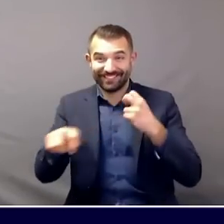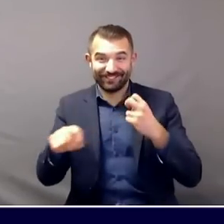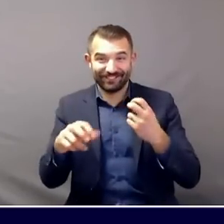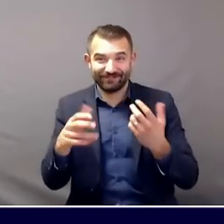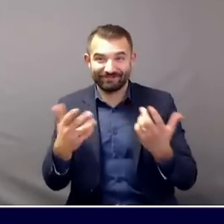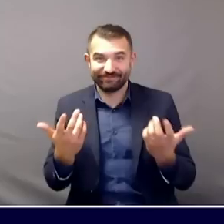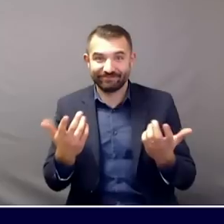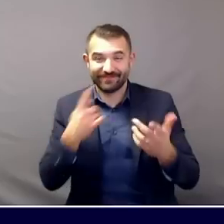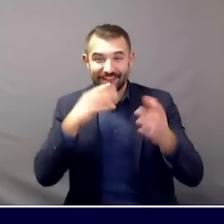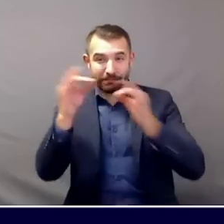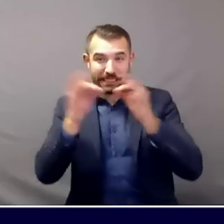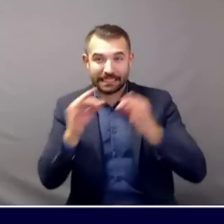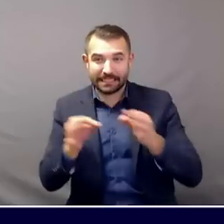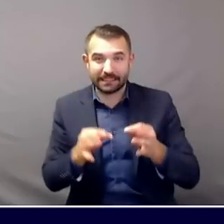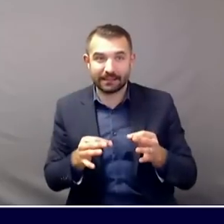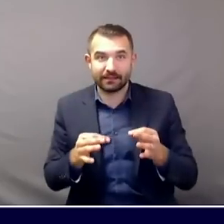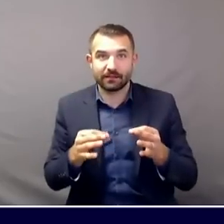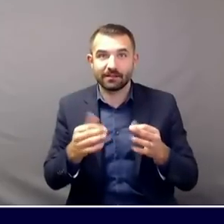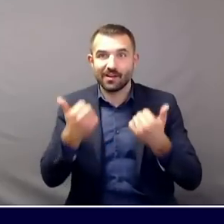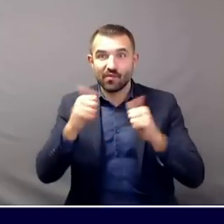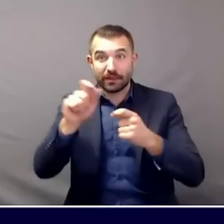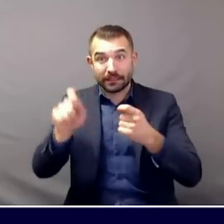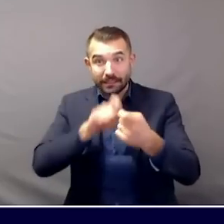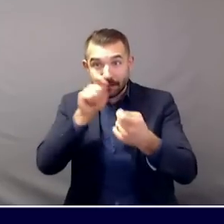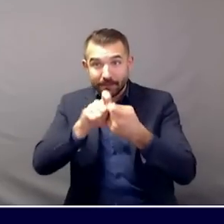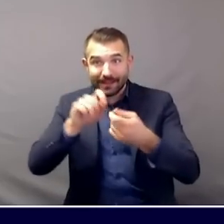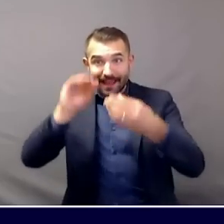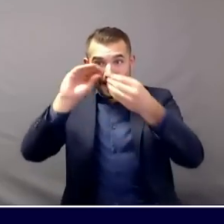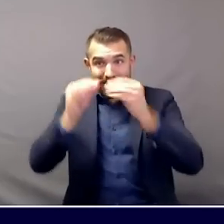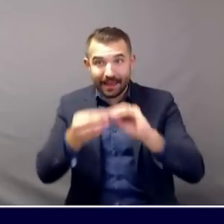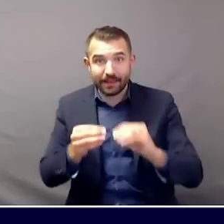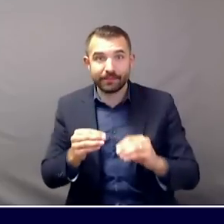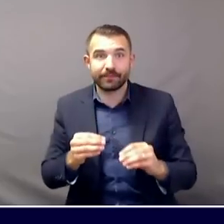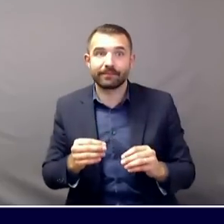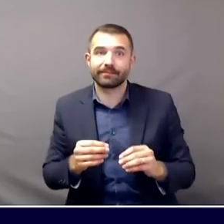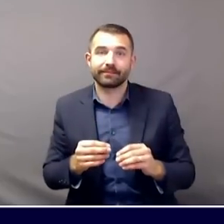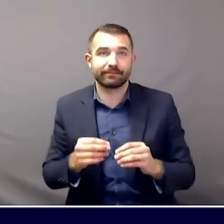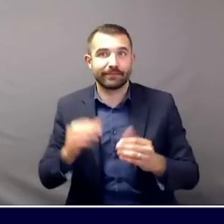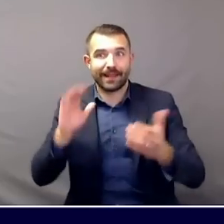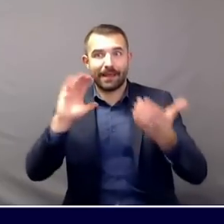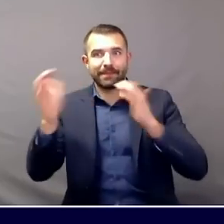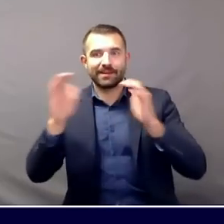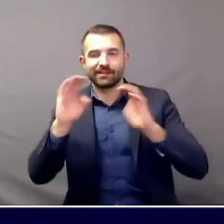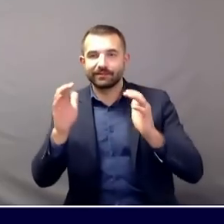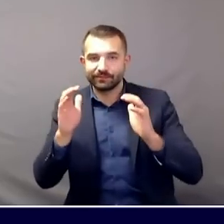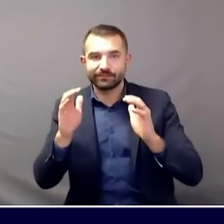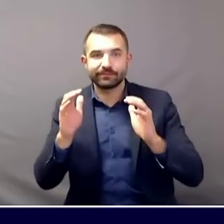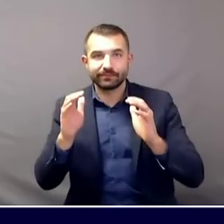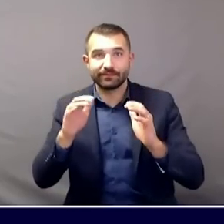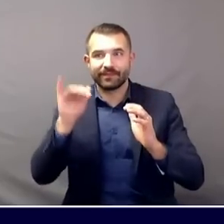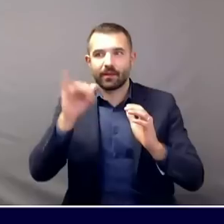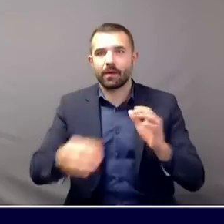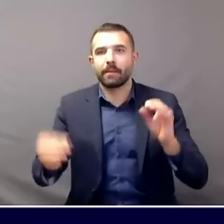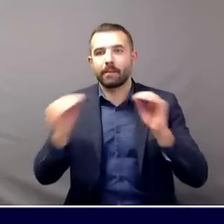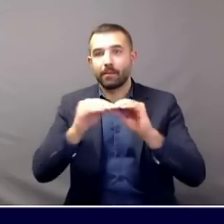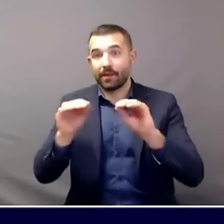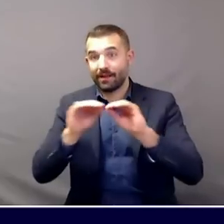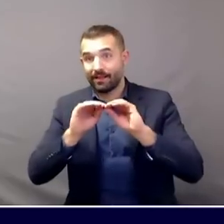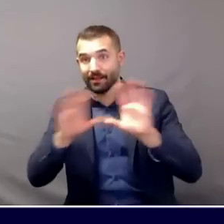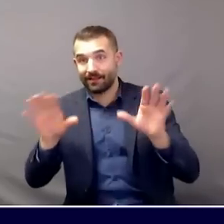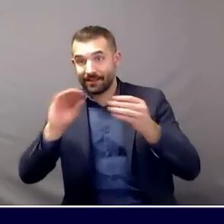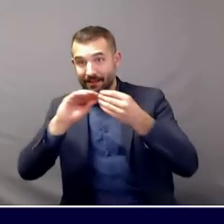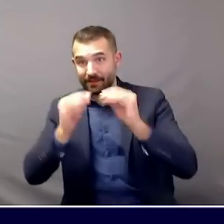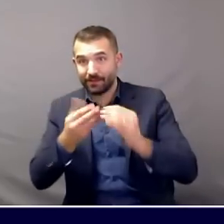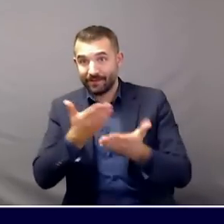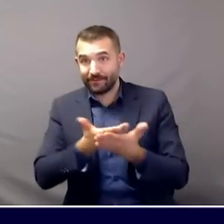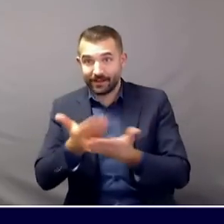we can try to get numbers, which I think sort of tell the story perhaps with more granular detail. We've